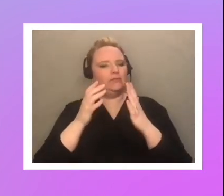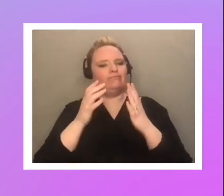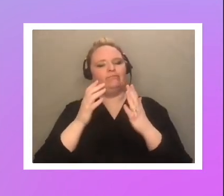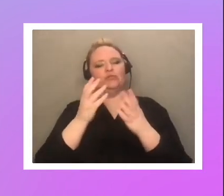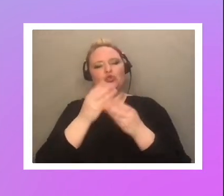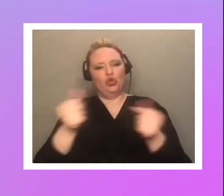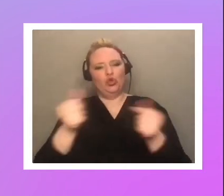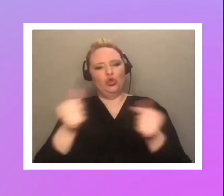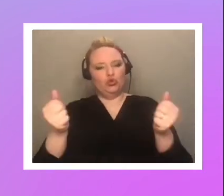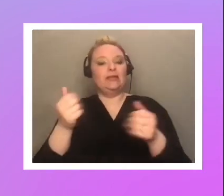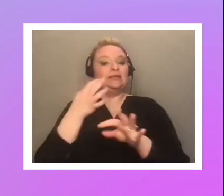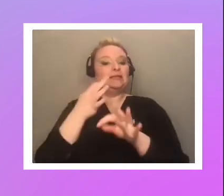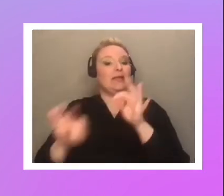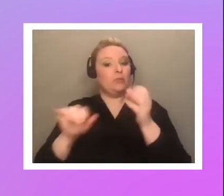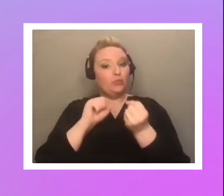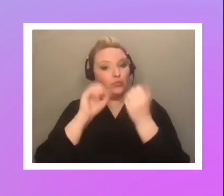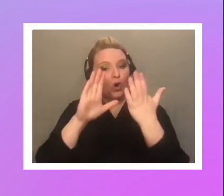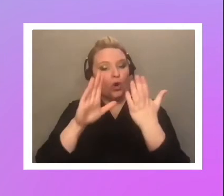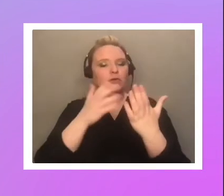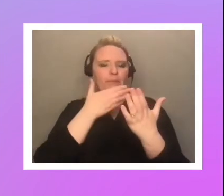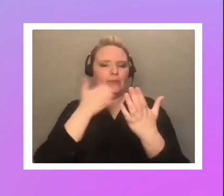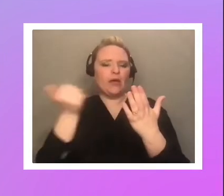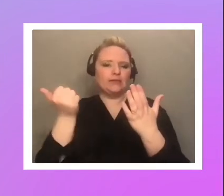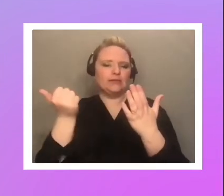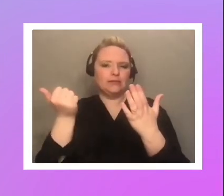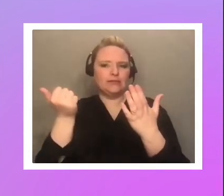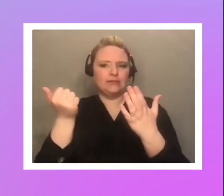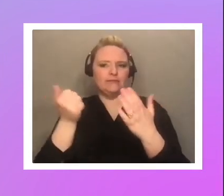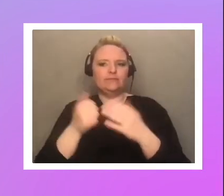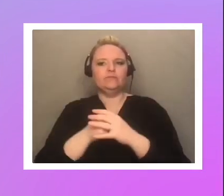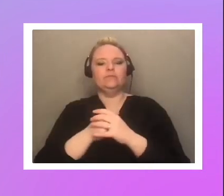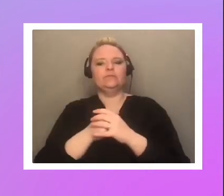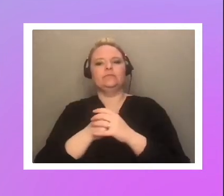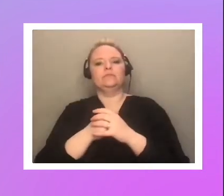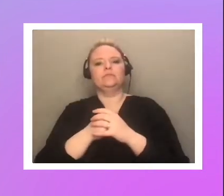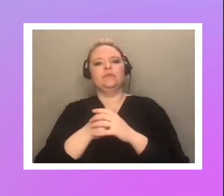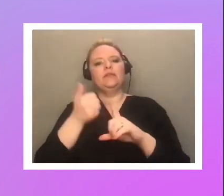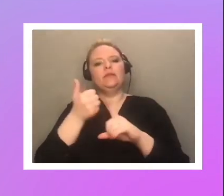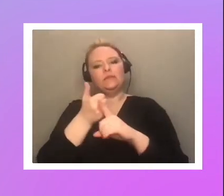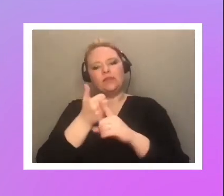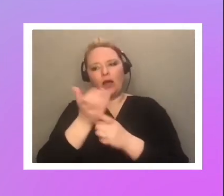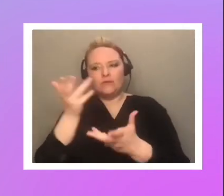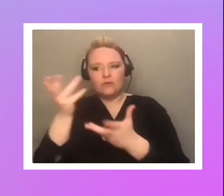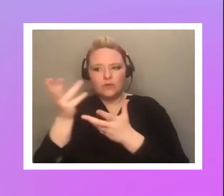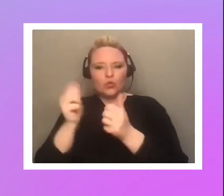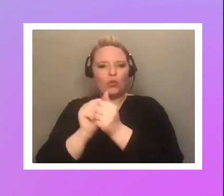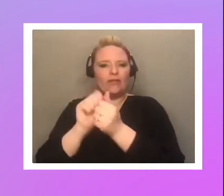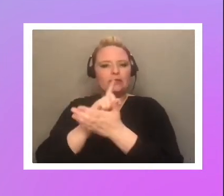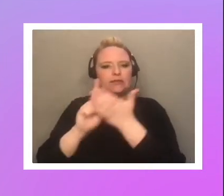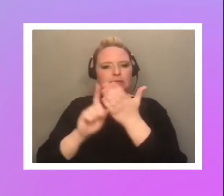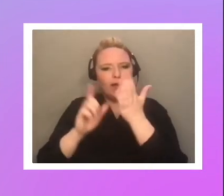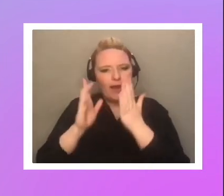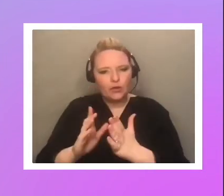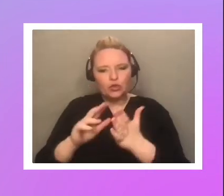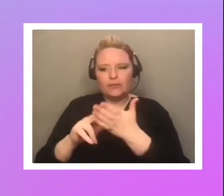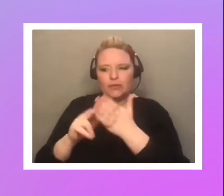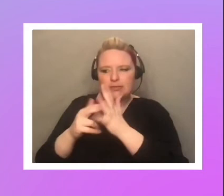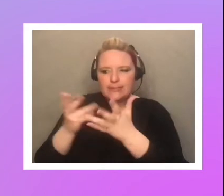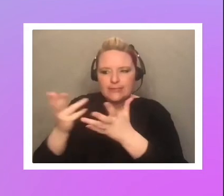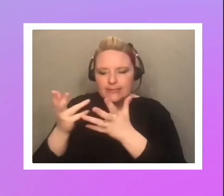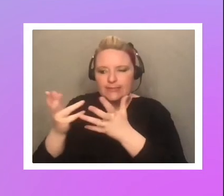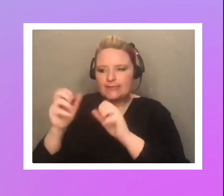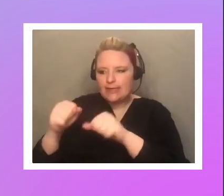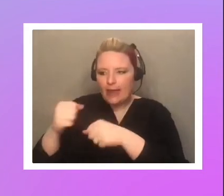simple approach is usually best, and have them work closely with the designers so that they can